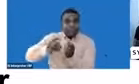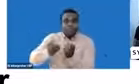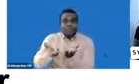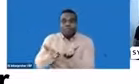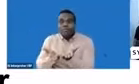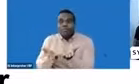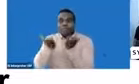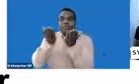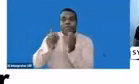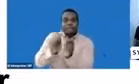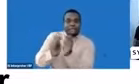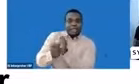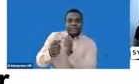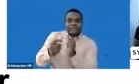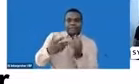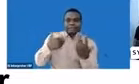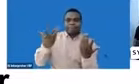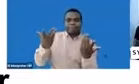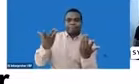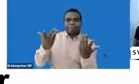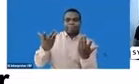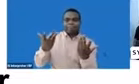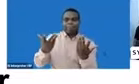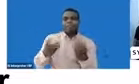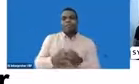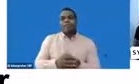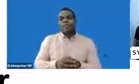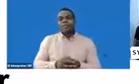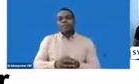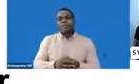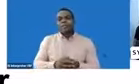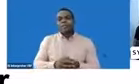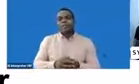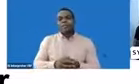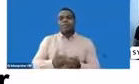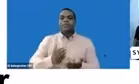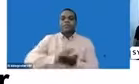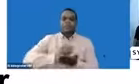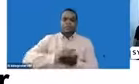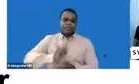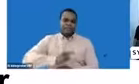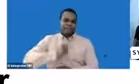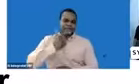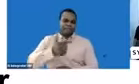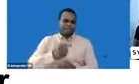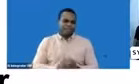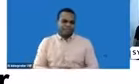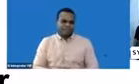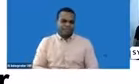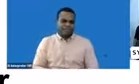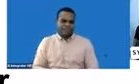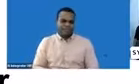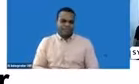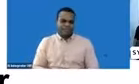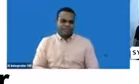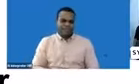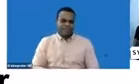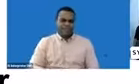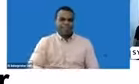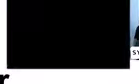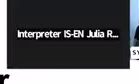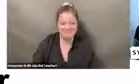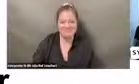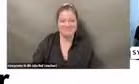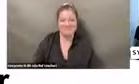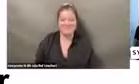do something about this issue. So it is important to have an answer for